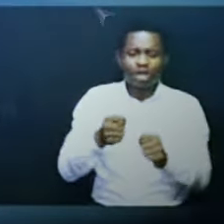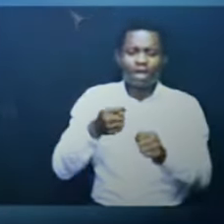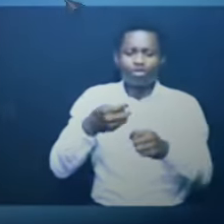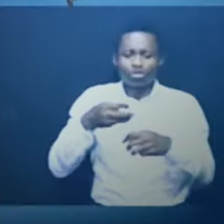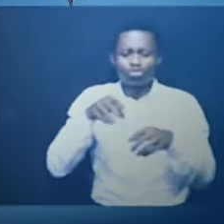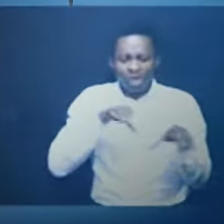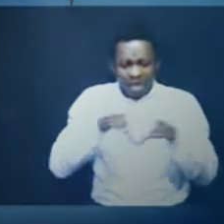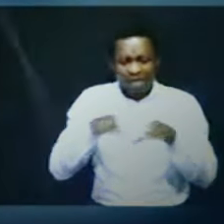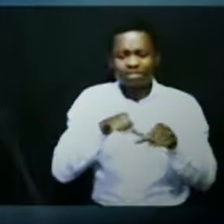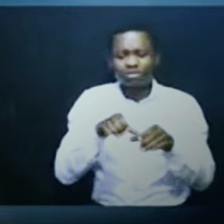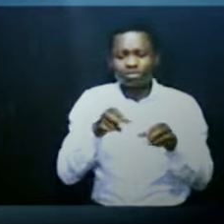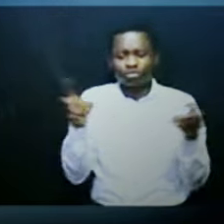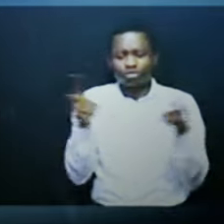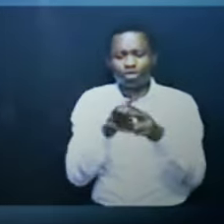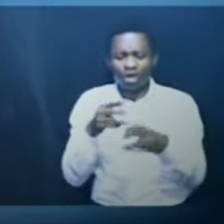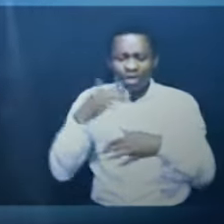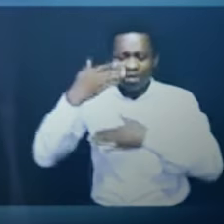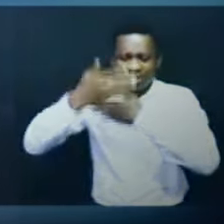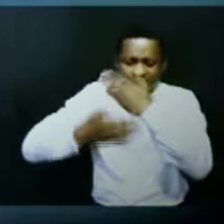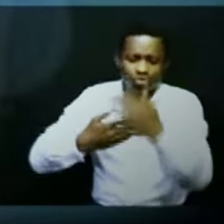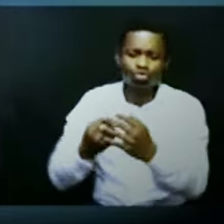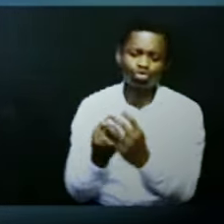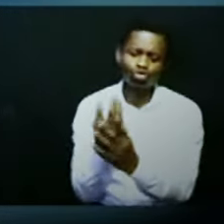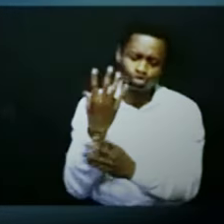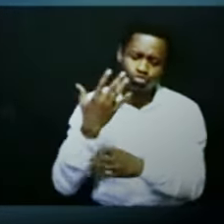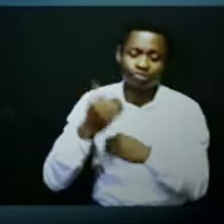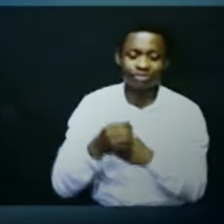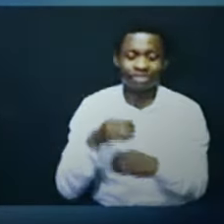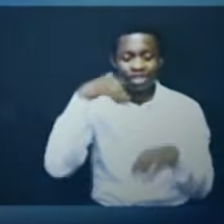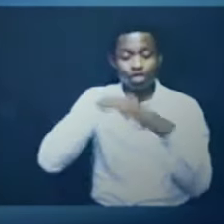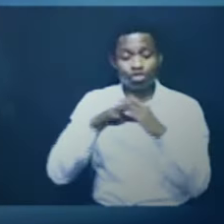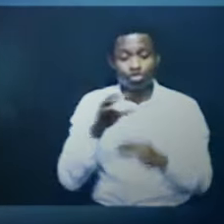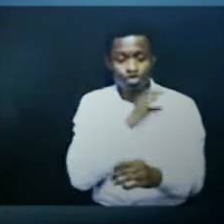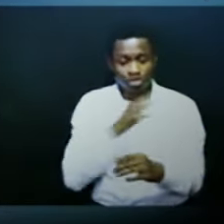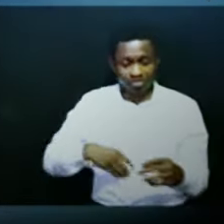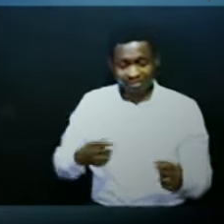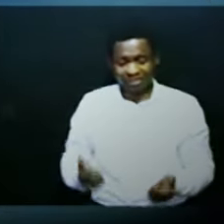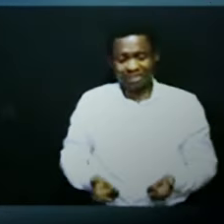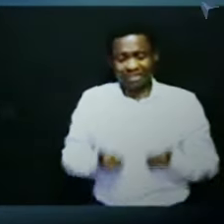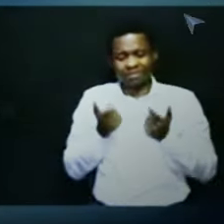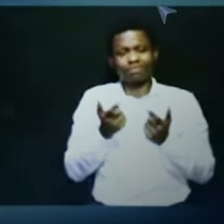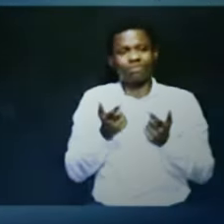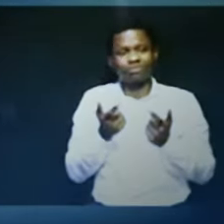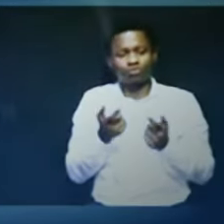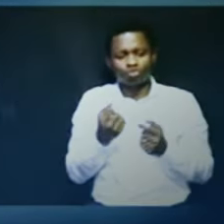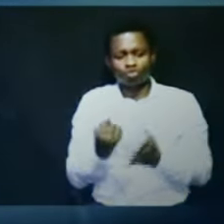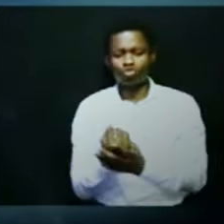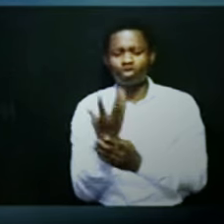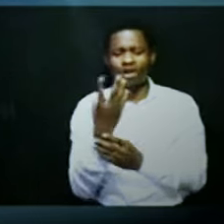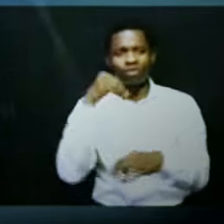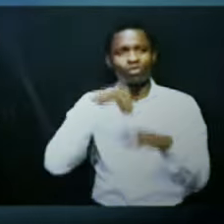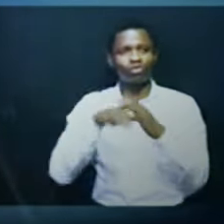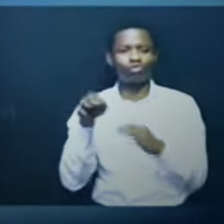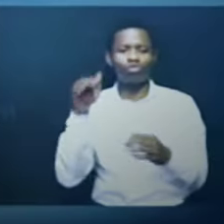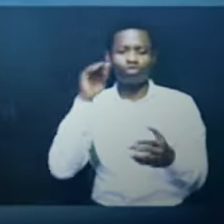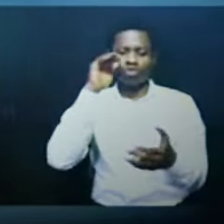Growing up in the Christian life. Growing up in your marital life.